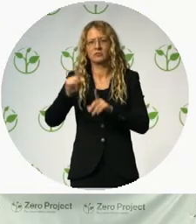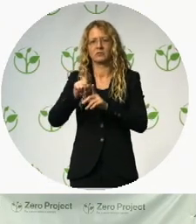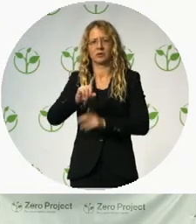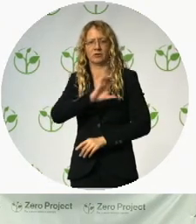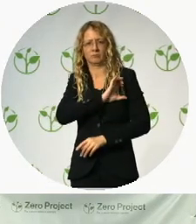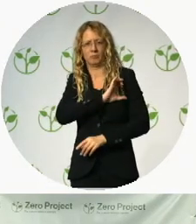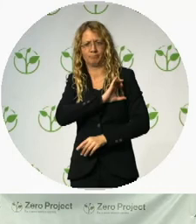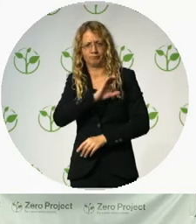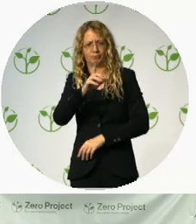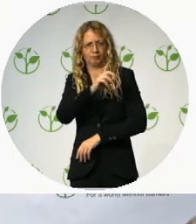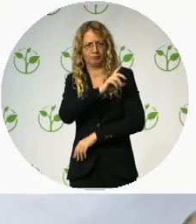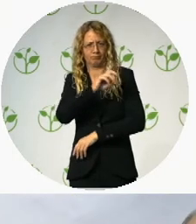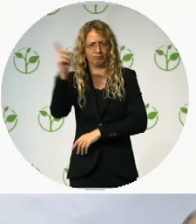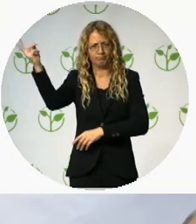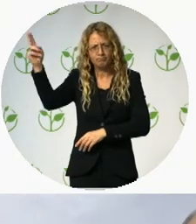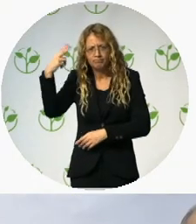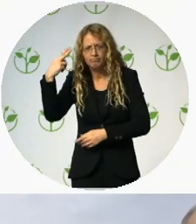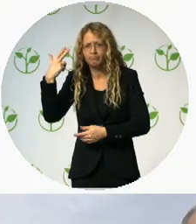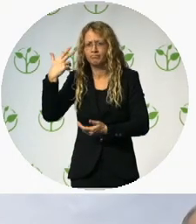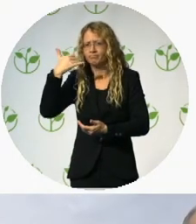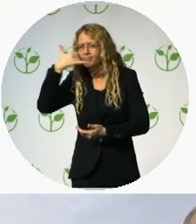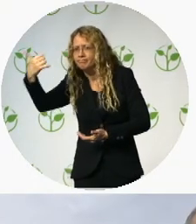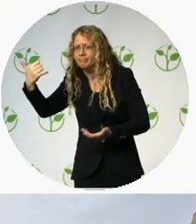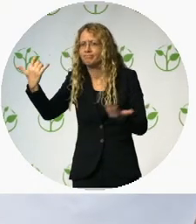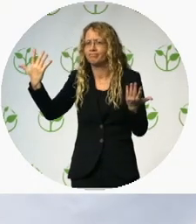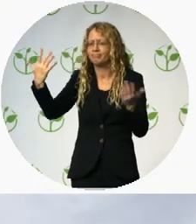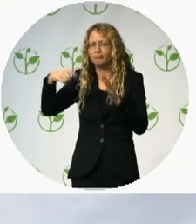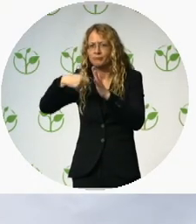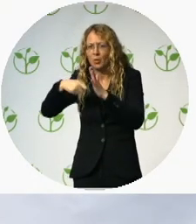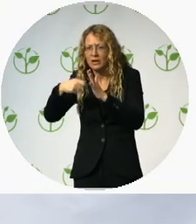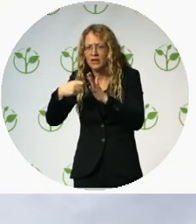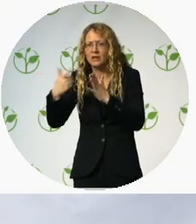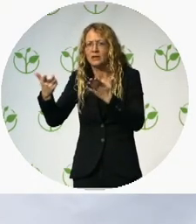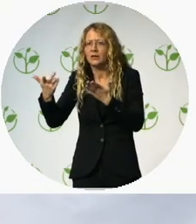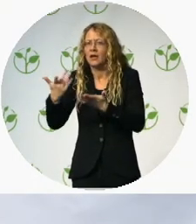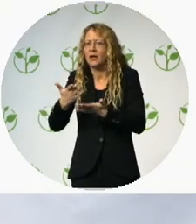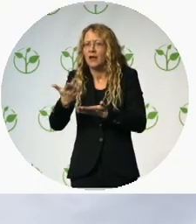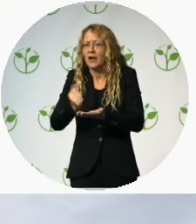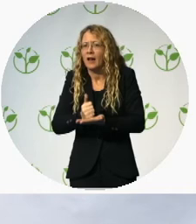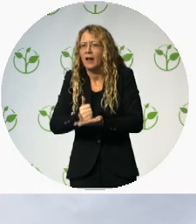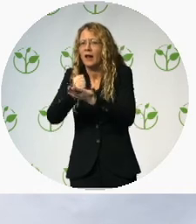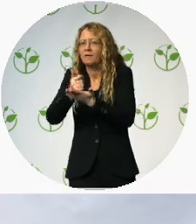to be Heard improves the access to justice for persons with communication disabilities.